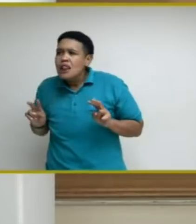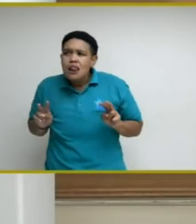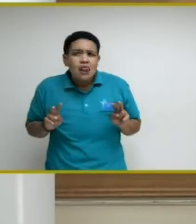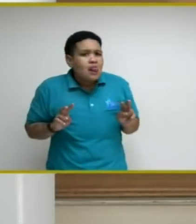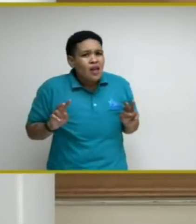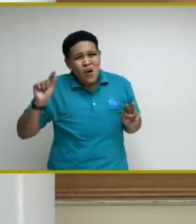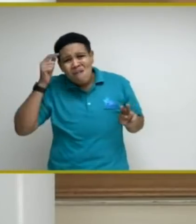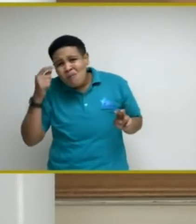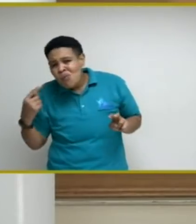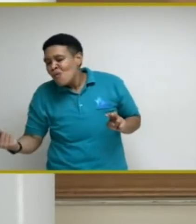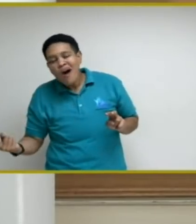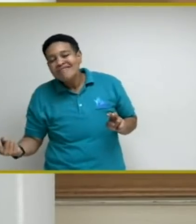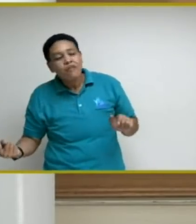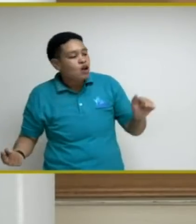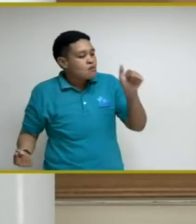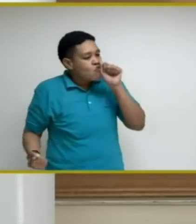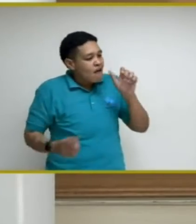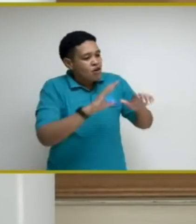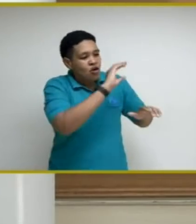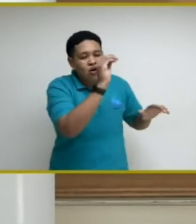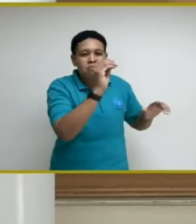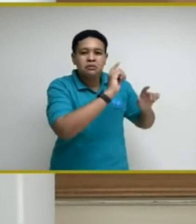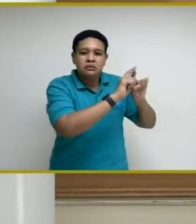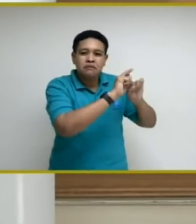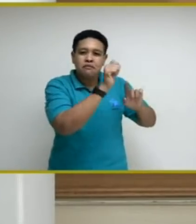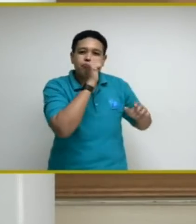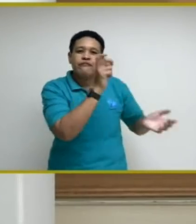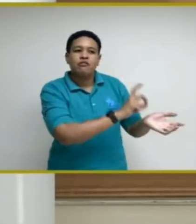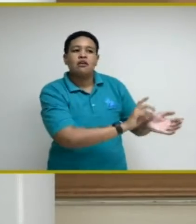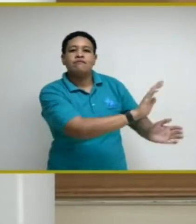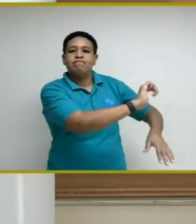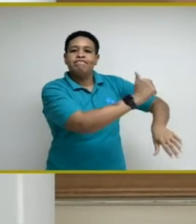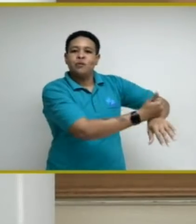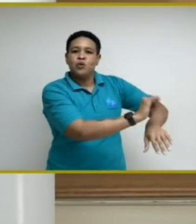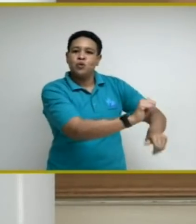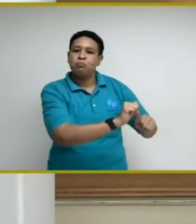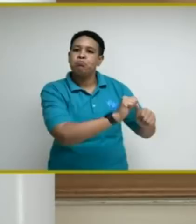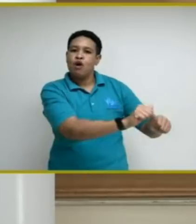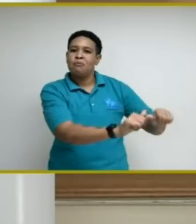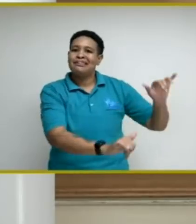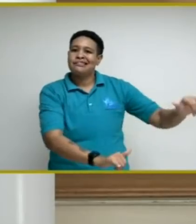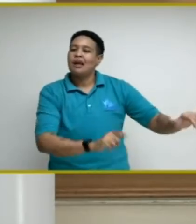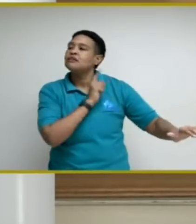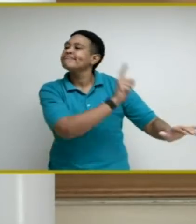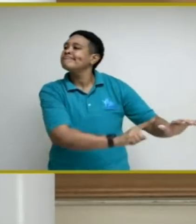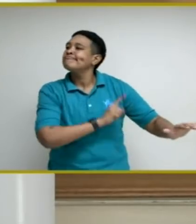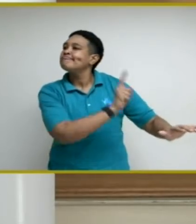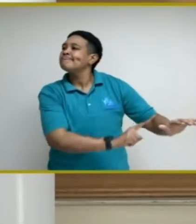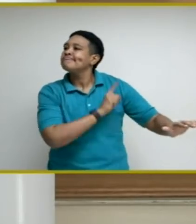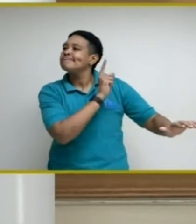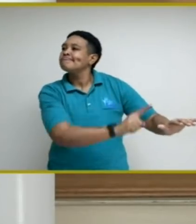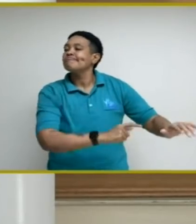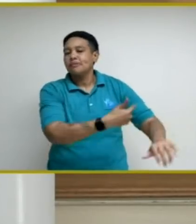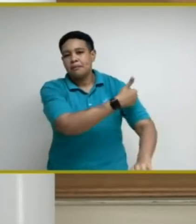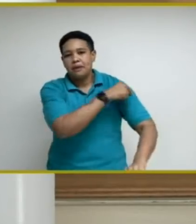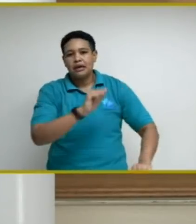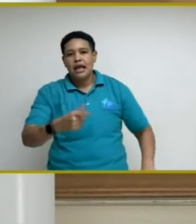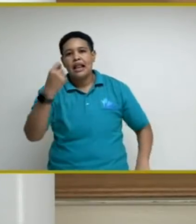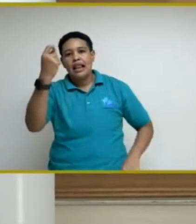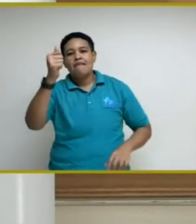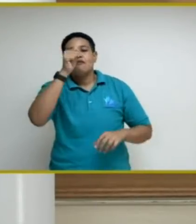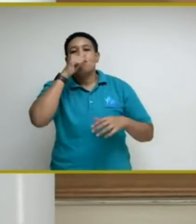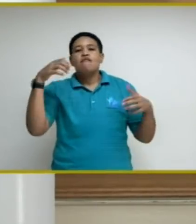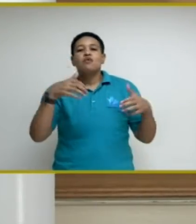have fixed sites also, and then variable sites that we set up based on the blitz that we have. These 11 private entities will add